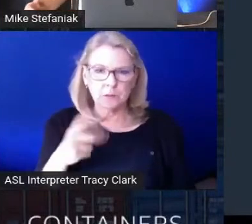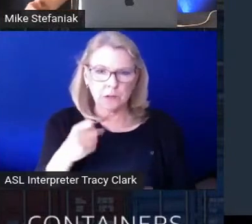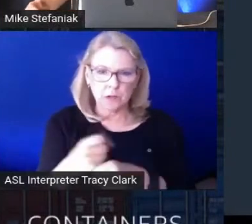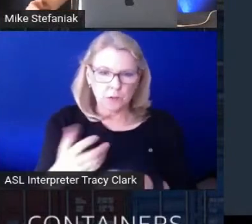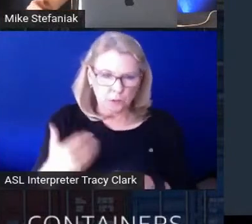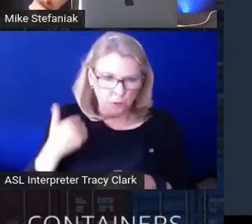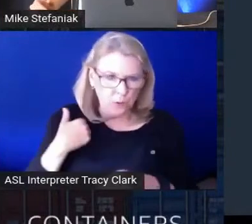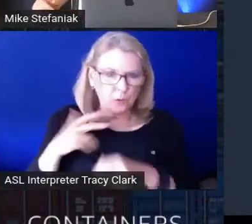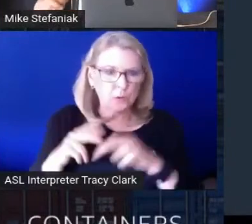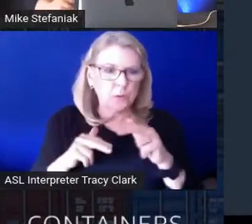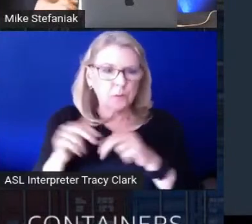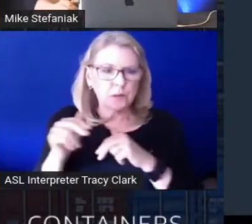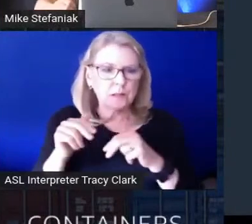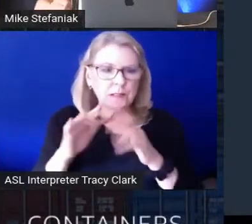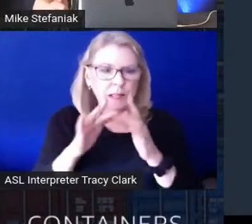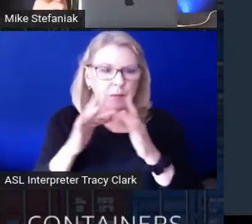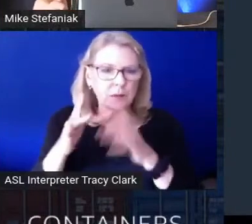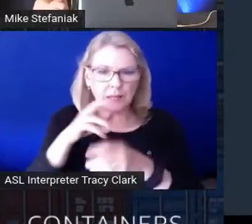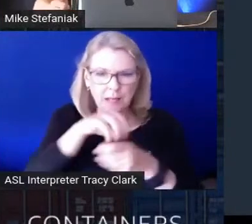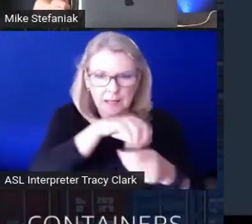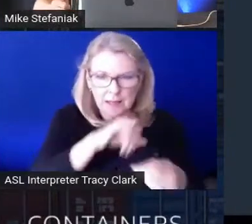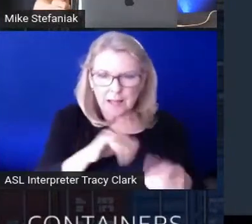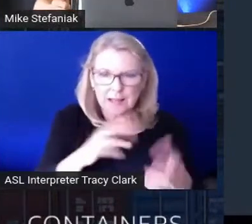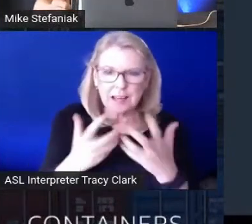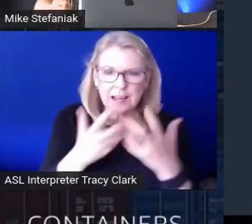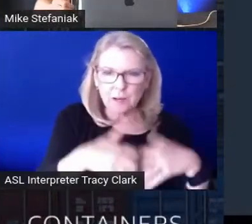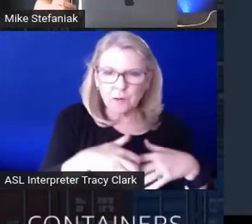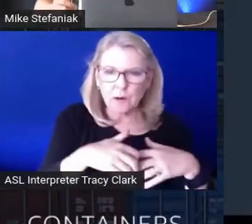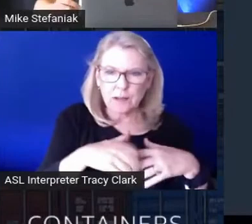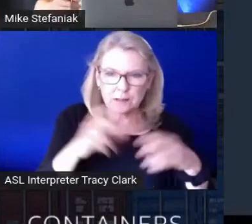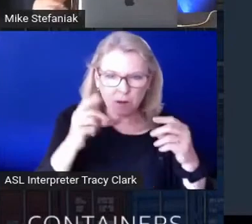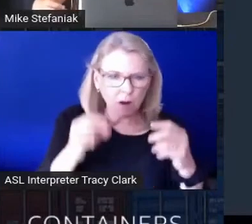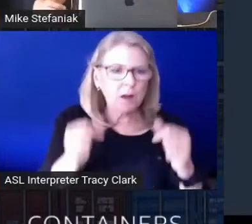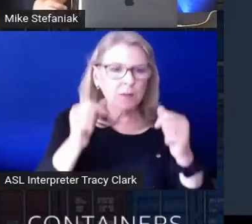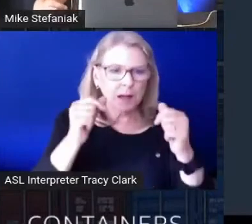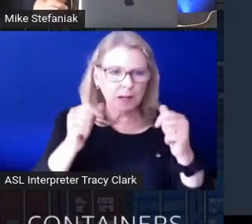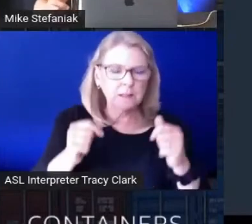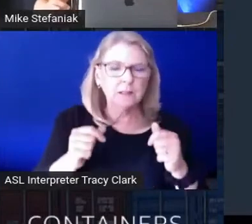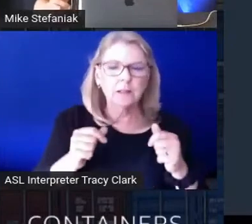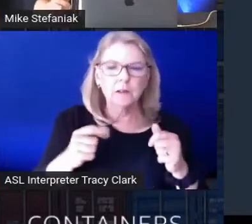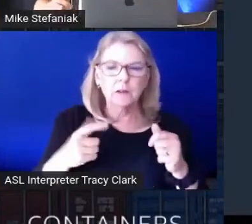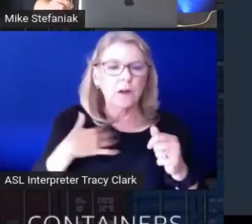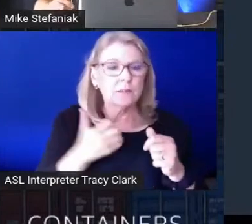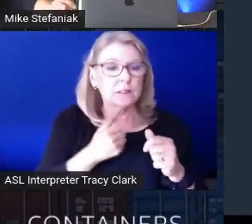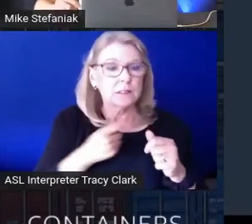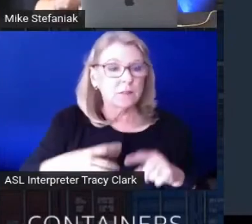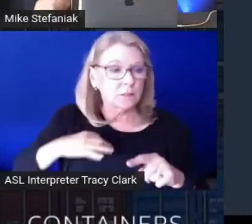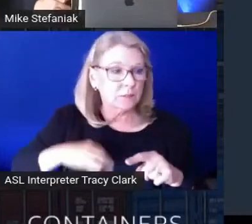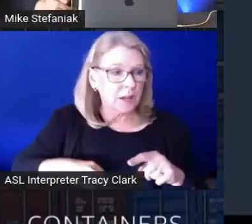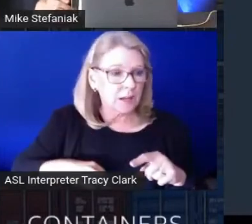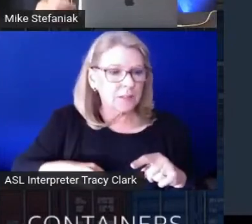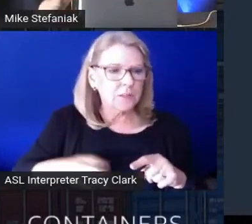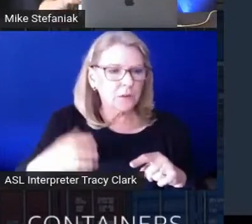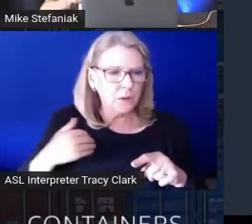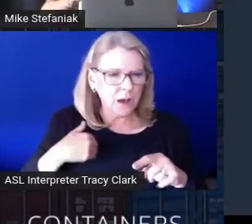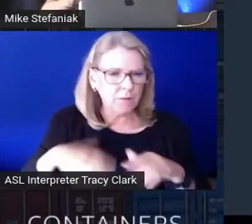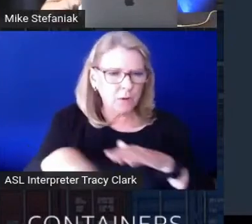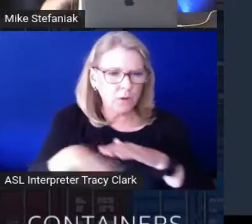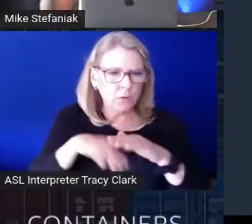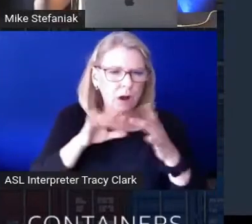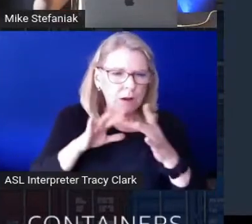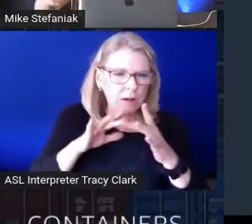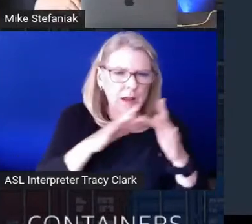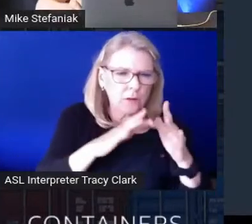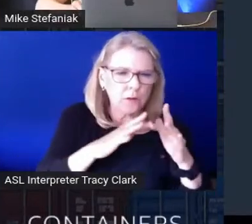integrates directly with the VPC. And it has a number of advantages because you get the raw networking performance of a VPC without